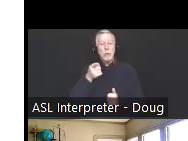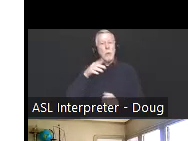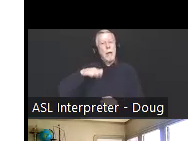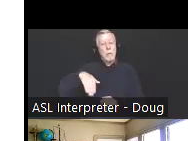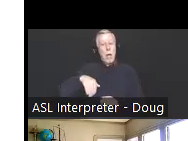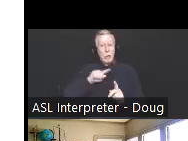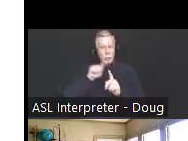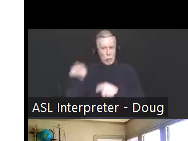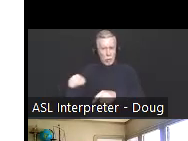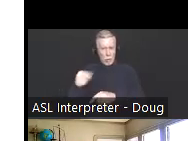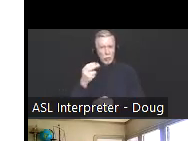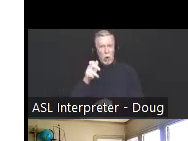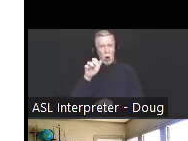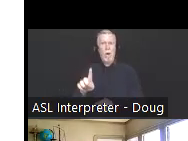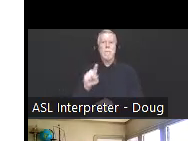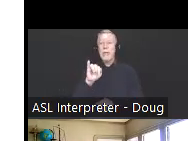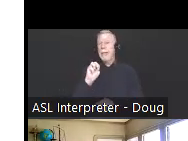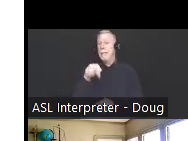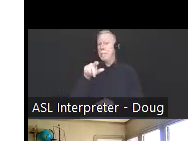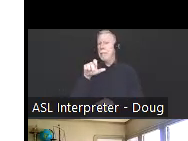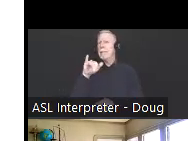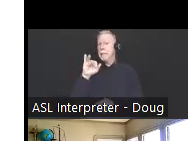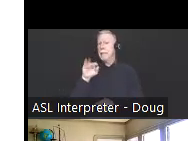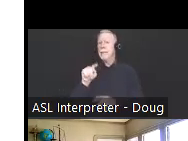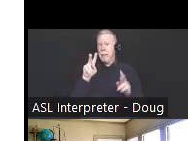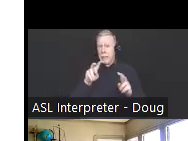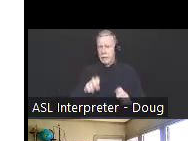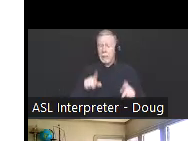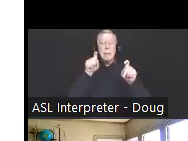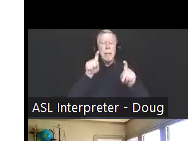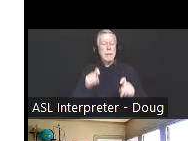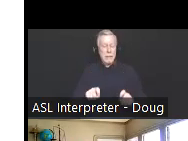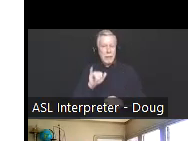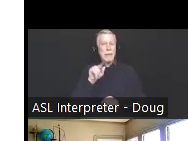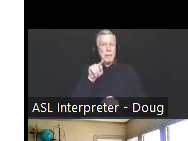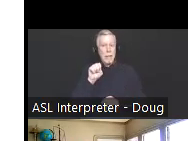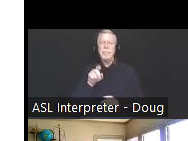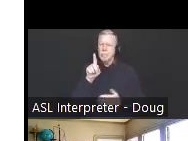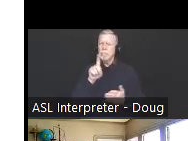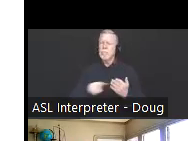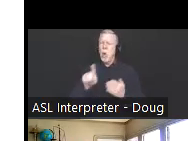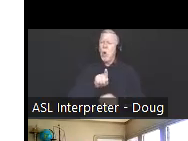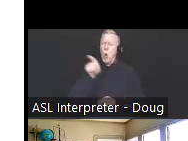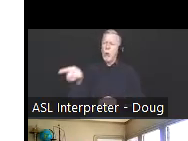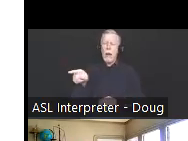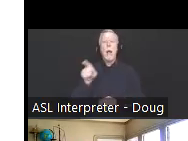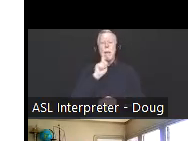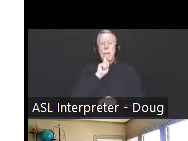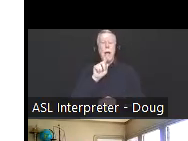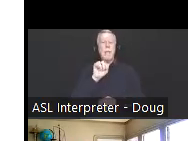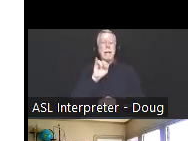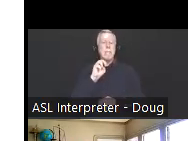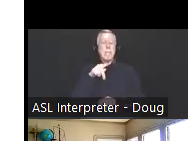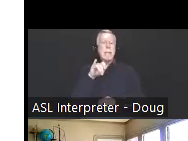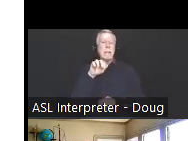Harvard implicit assessment testing site, go there. There are implicit bias tests